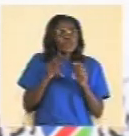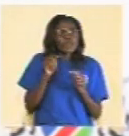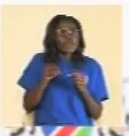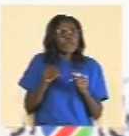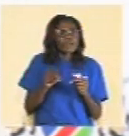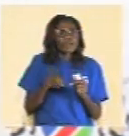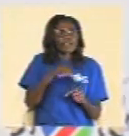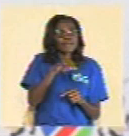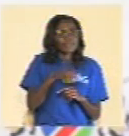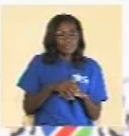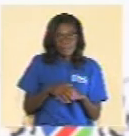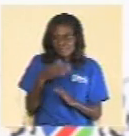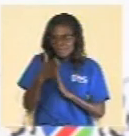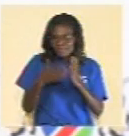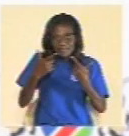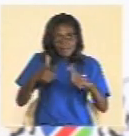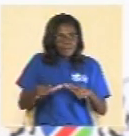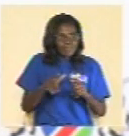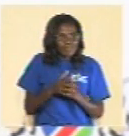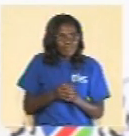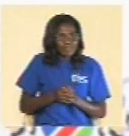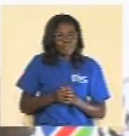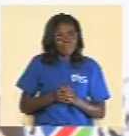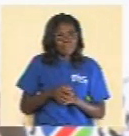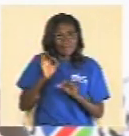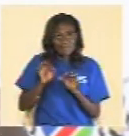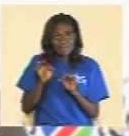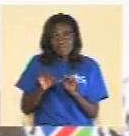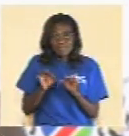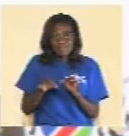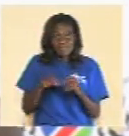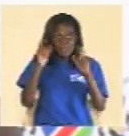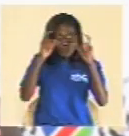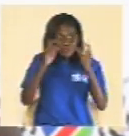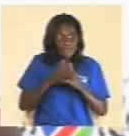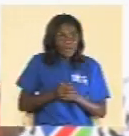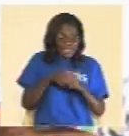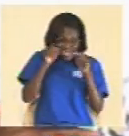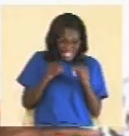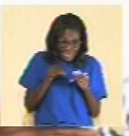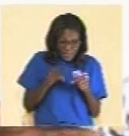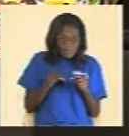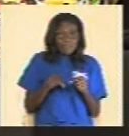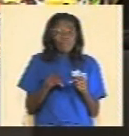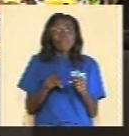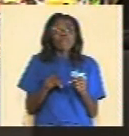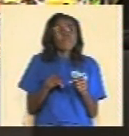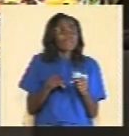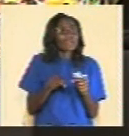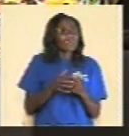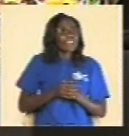Aina Aikuti, who is our sign language interpreter, also with us here in the studio. Doctor, getting back to the damage